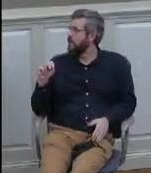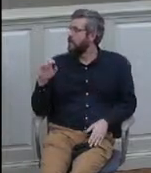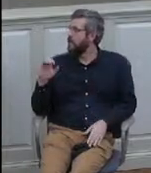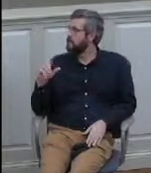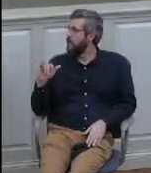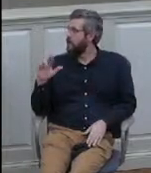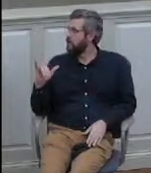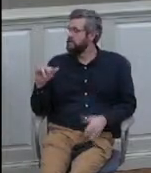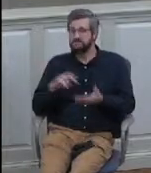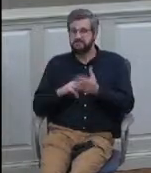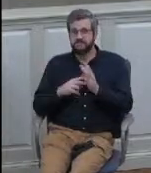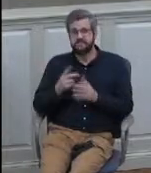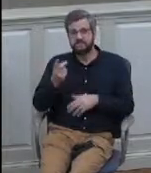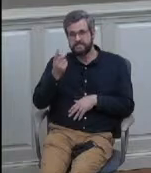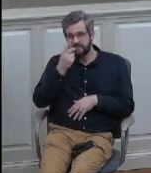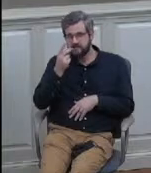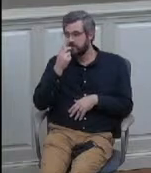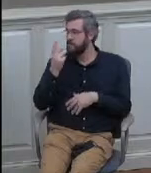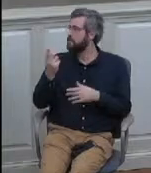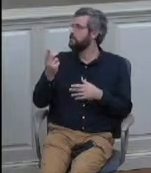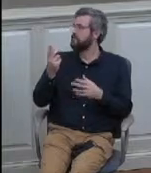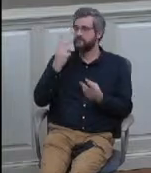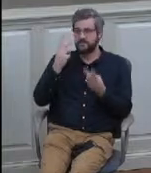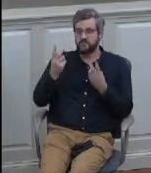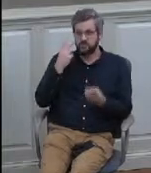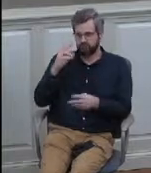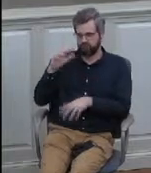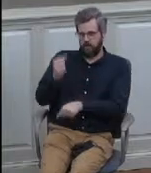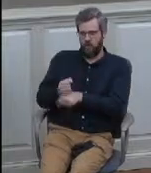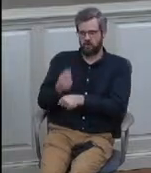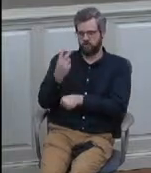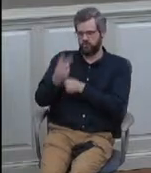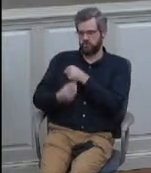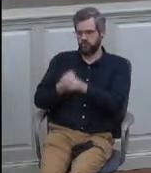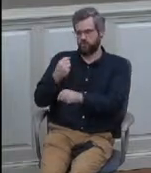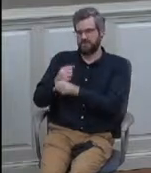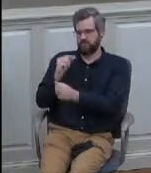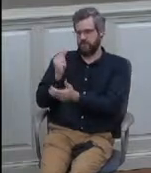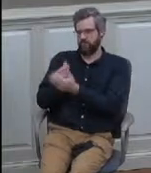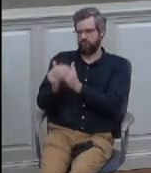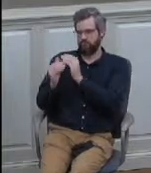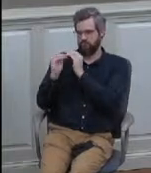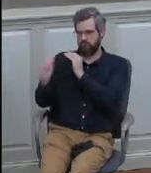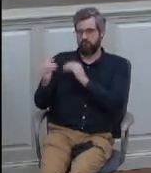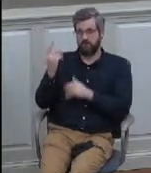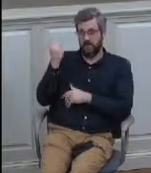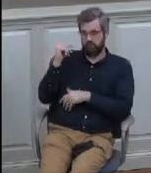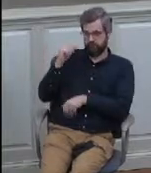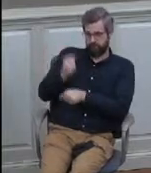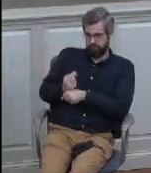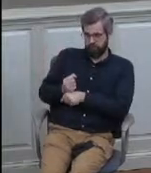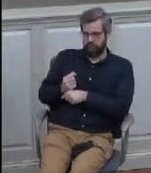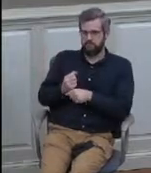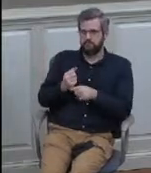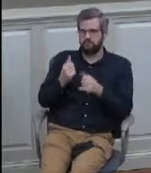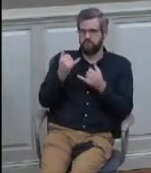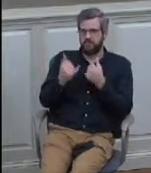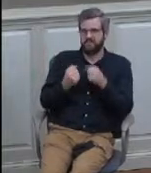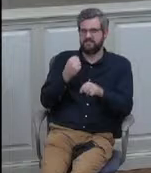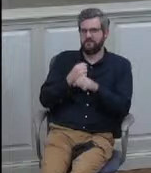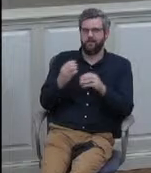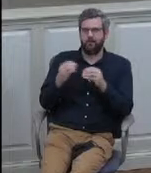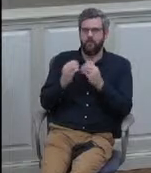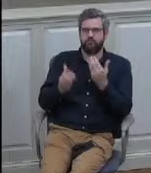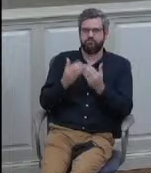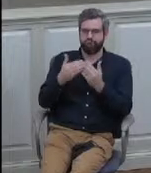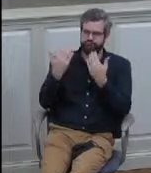life, and our disability, we got locked in for a two-year rate guarantee last year, so it'll make our renewals much more streamlined this year